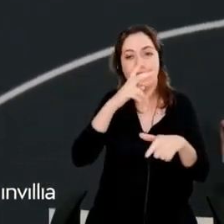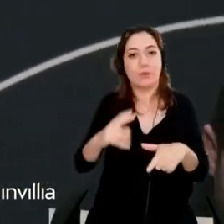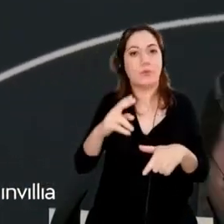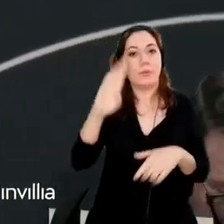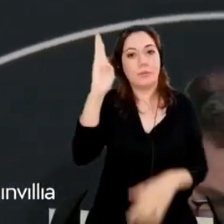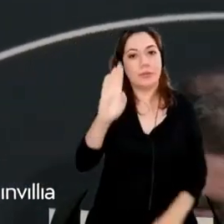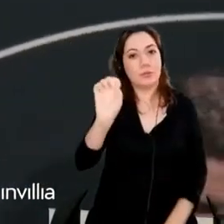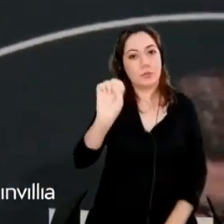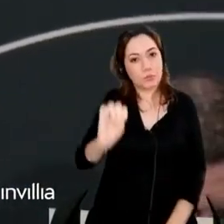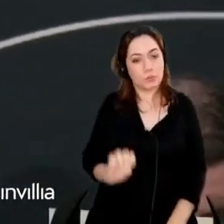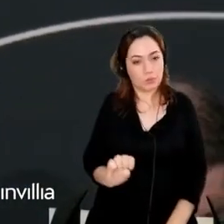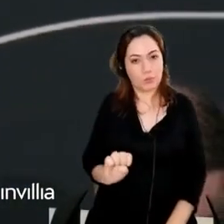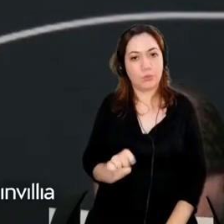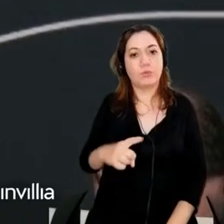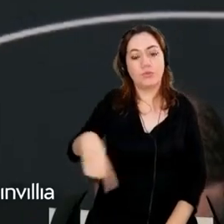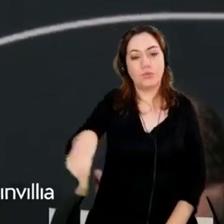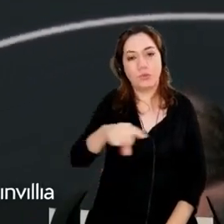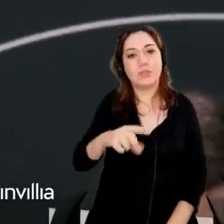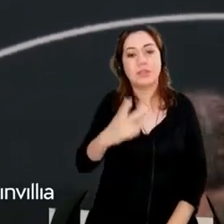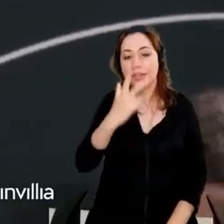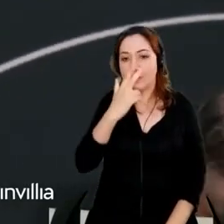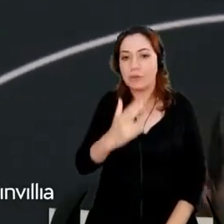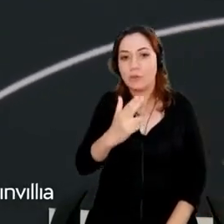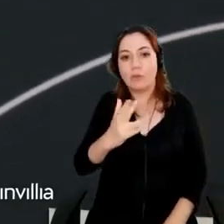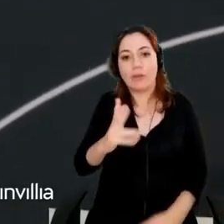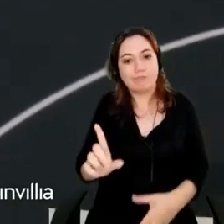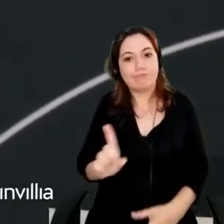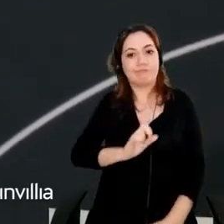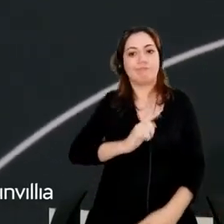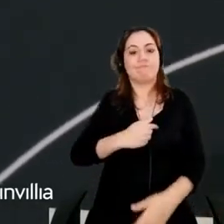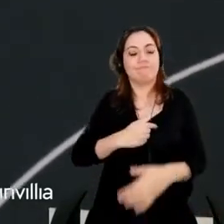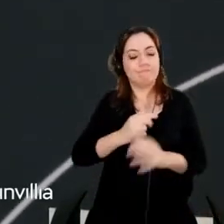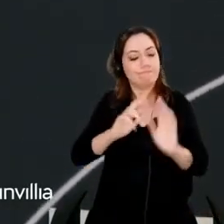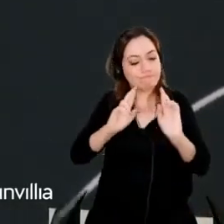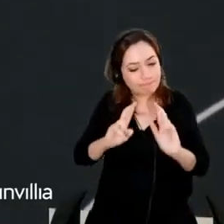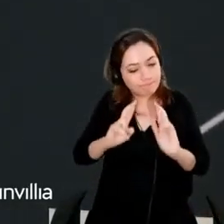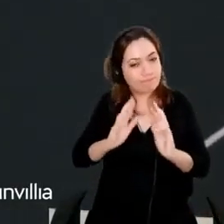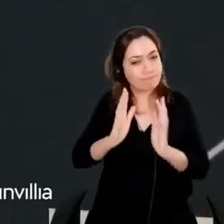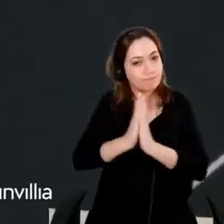You are in our thoughts and our prayers, so be strong.